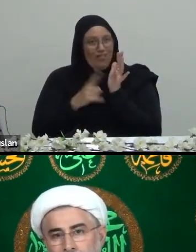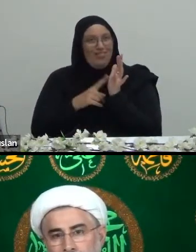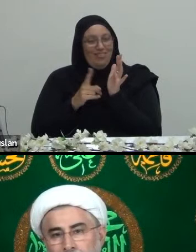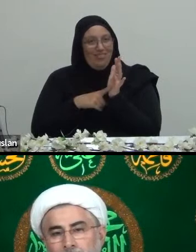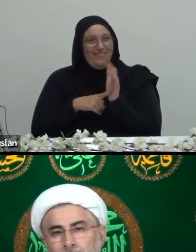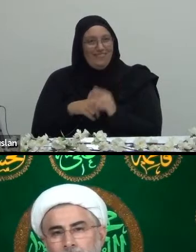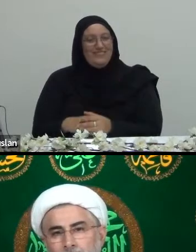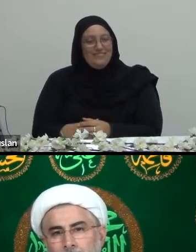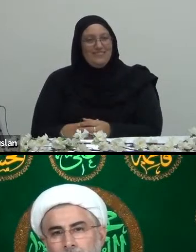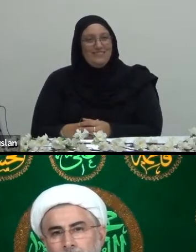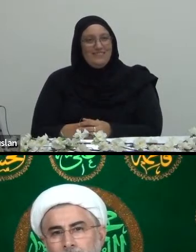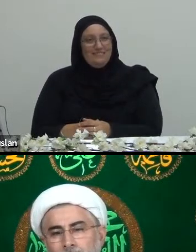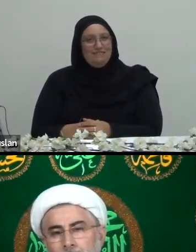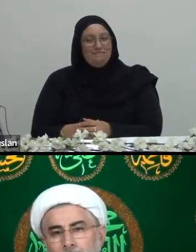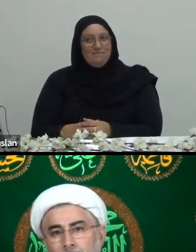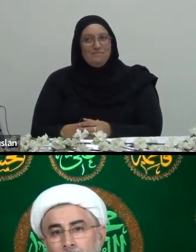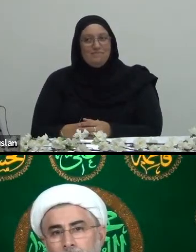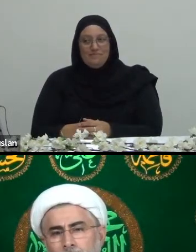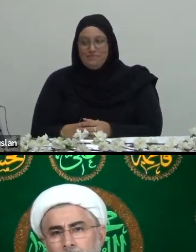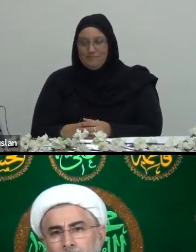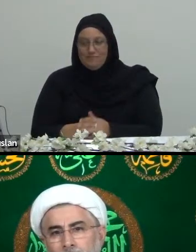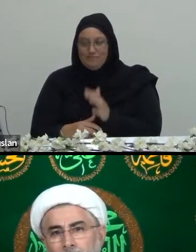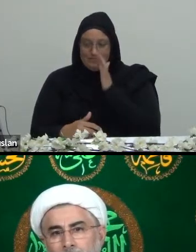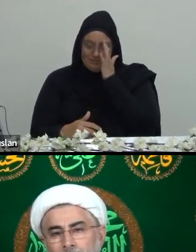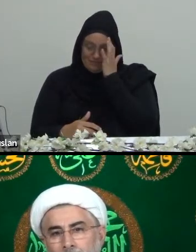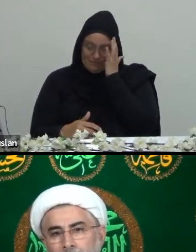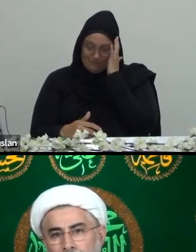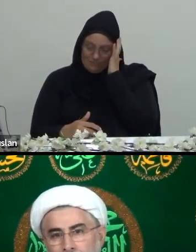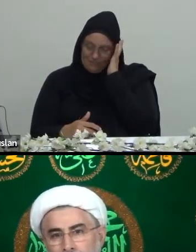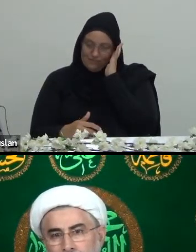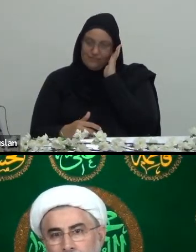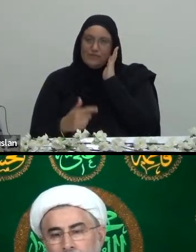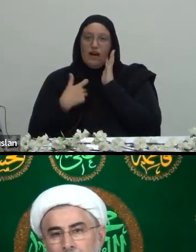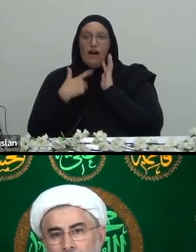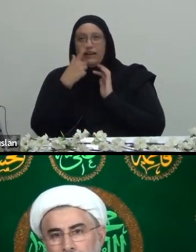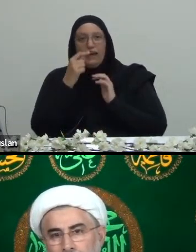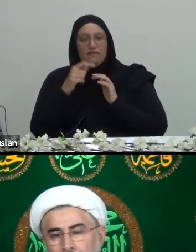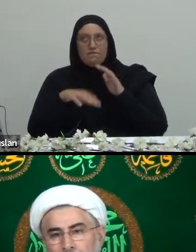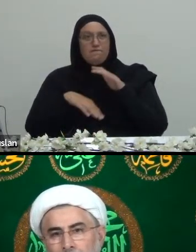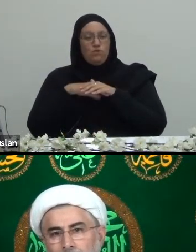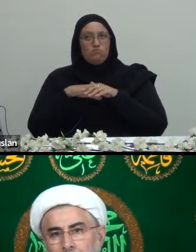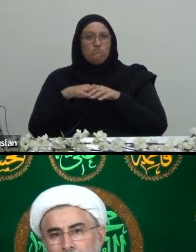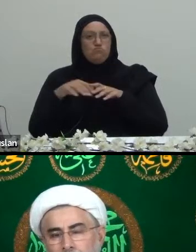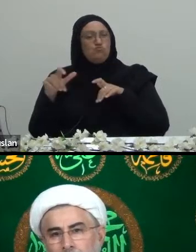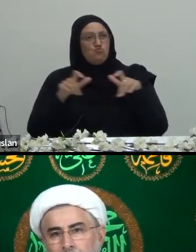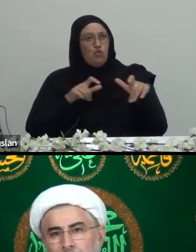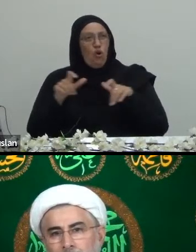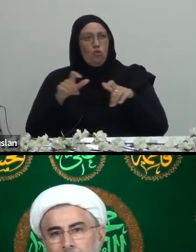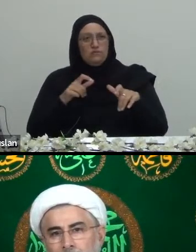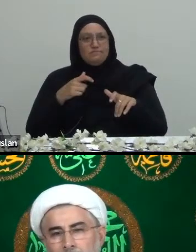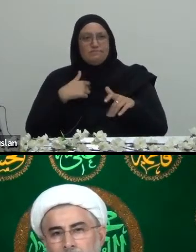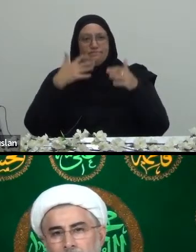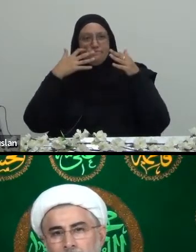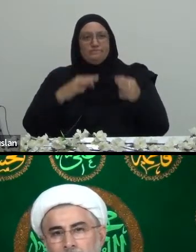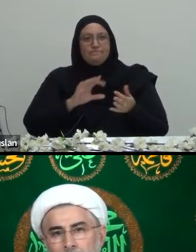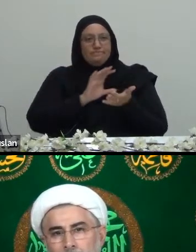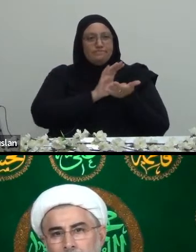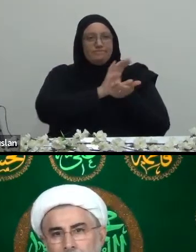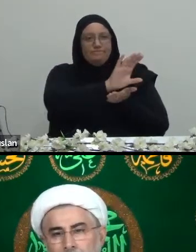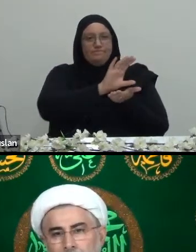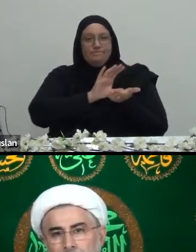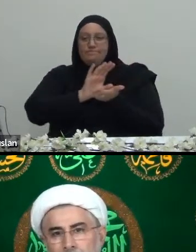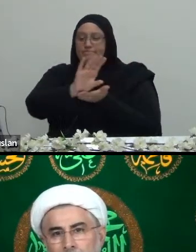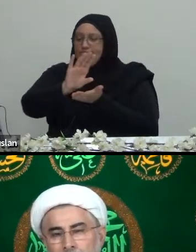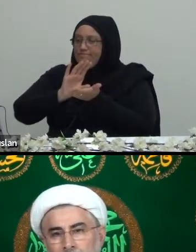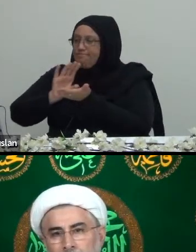according to the jurisprudence, you have a certain amount of control over how you allocate your